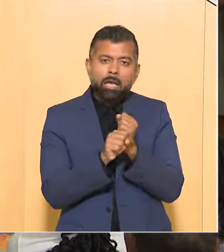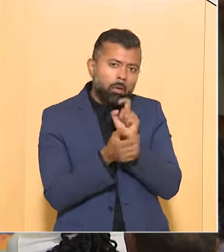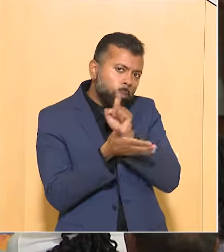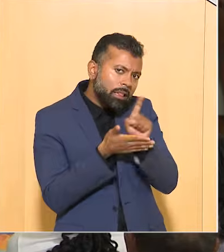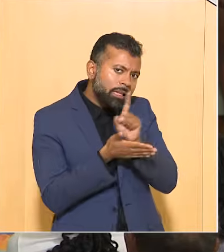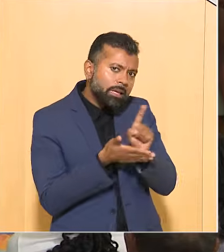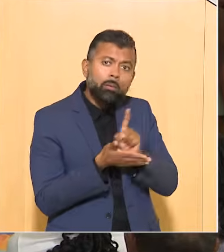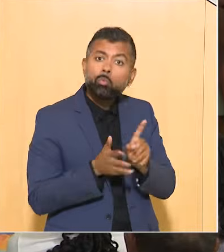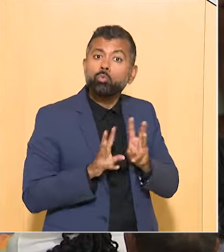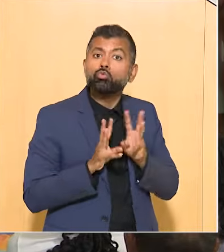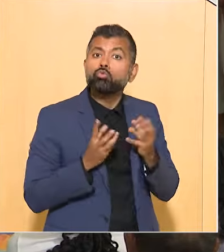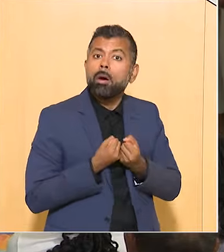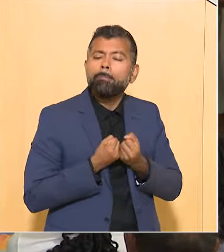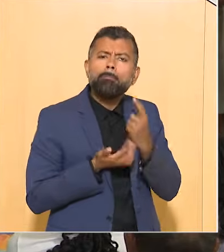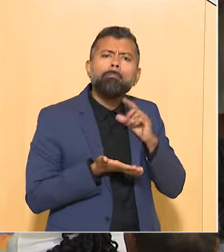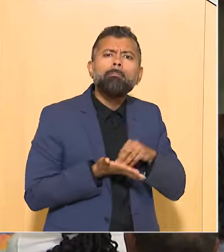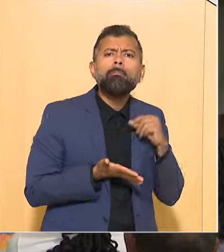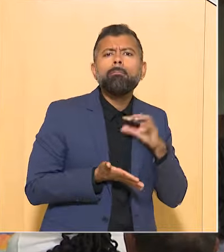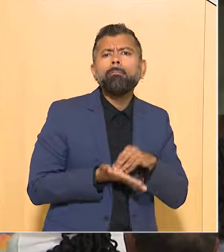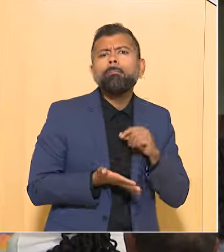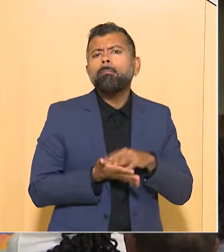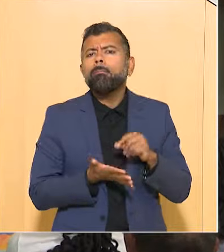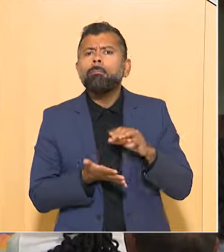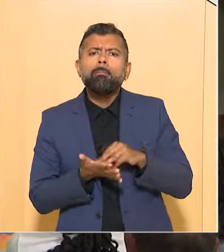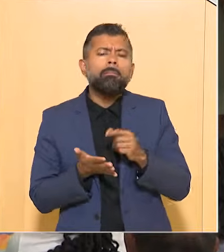young women.